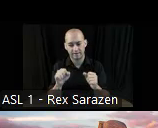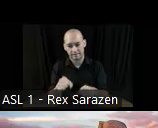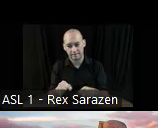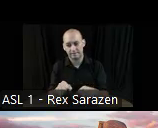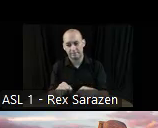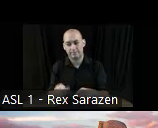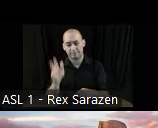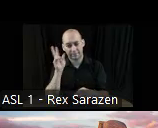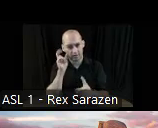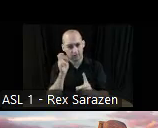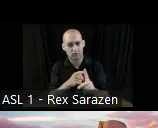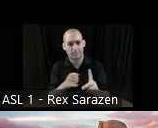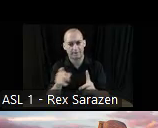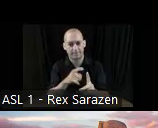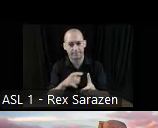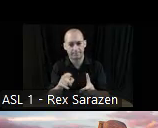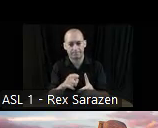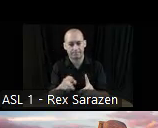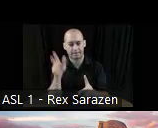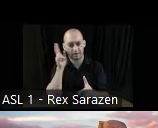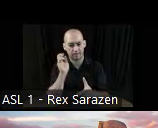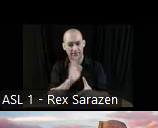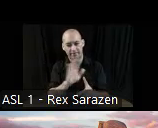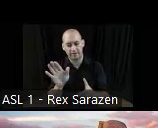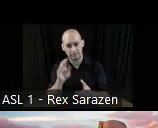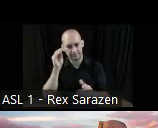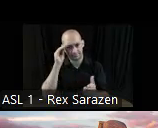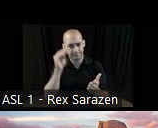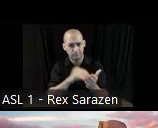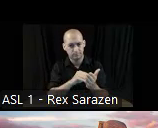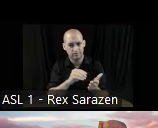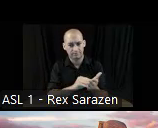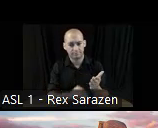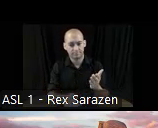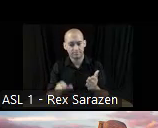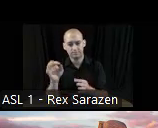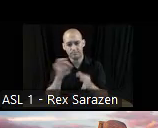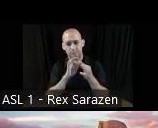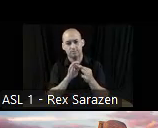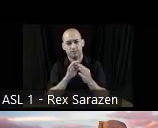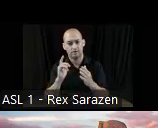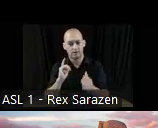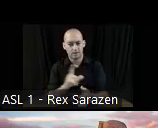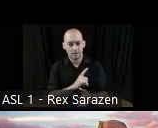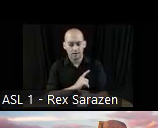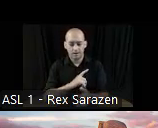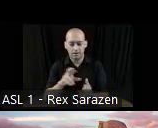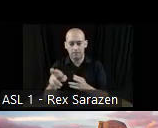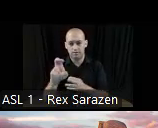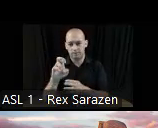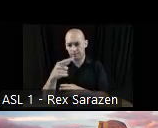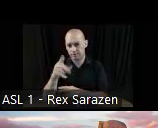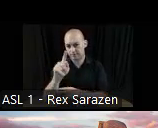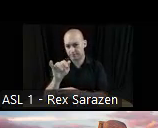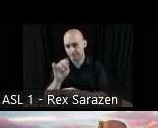hear from them. We can hear their input in regards to legislation, regulations, rules, and